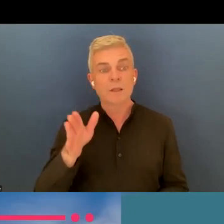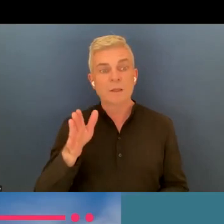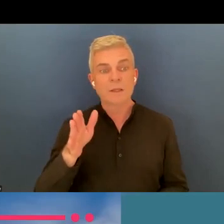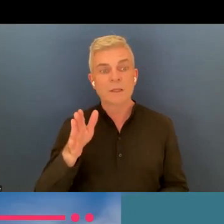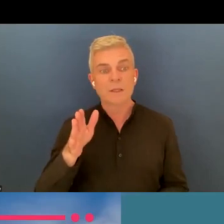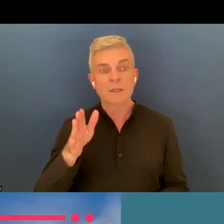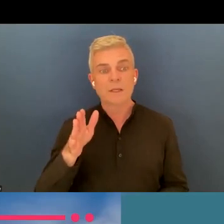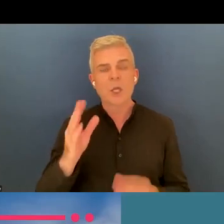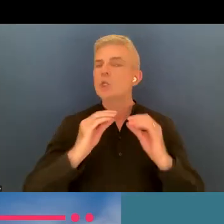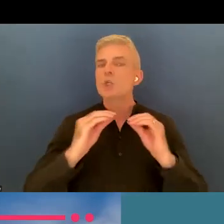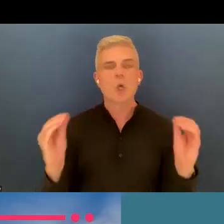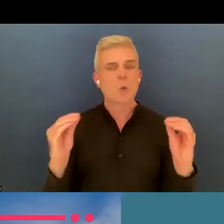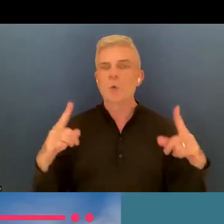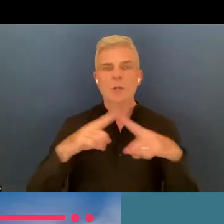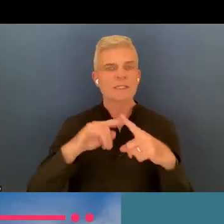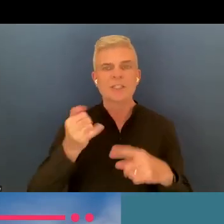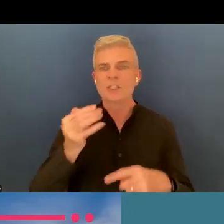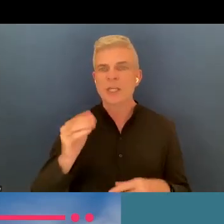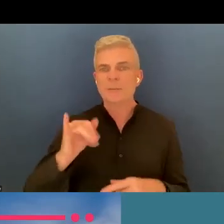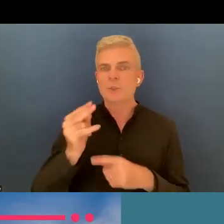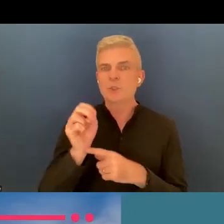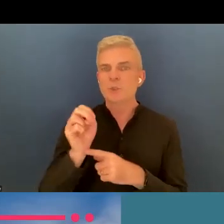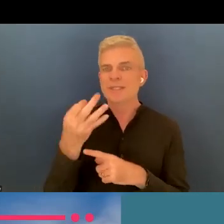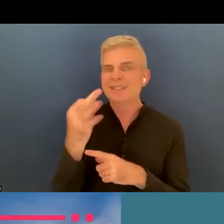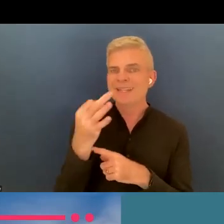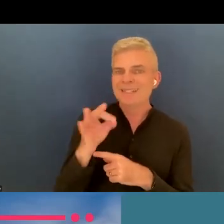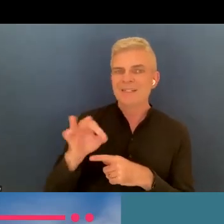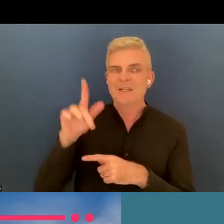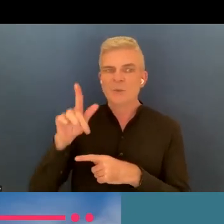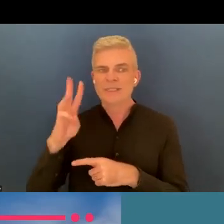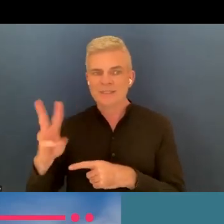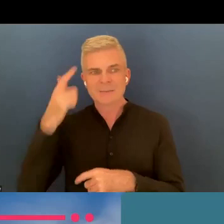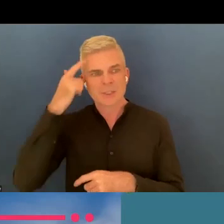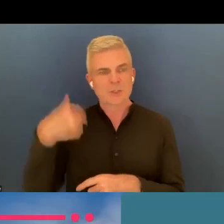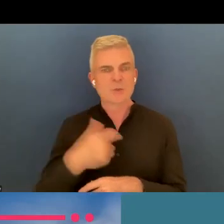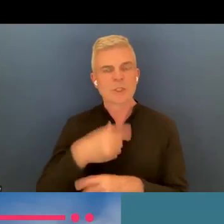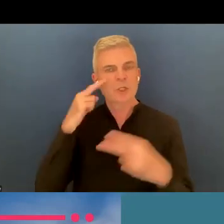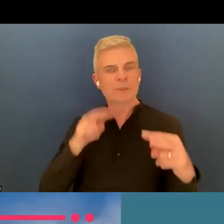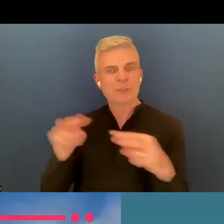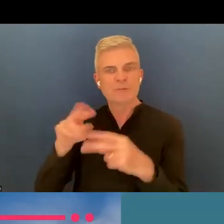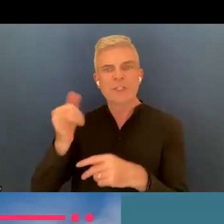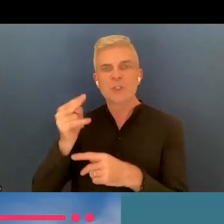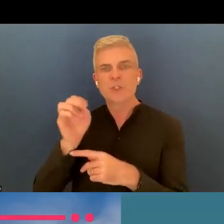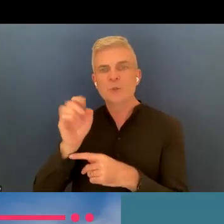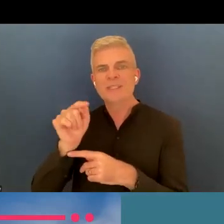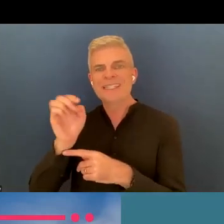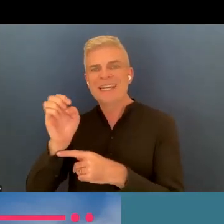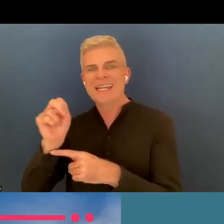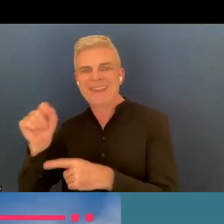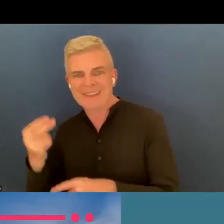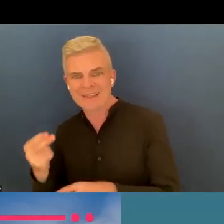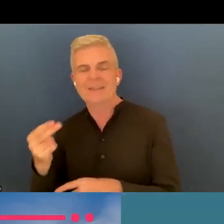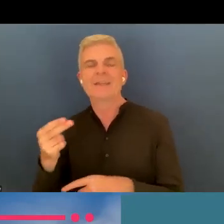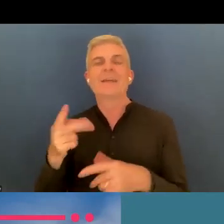no Crisis Jam on June 19th and June 26th due to observance of Juneteenth next week, and then the International Crisis Now Summit. So we'll be returning on